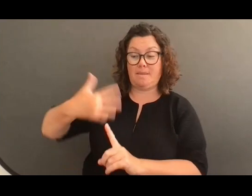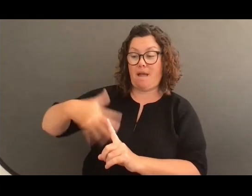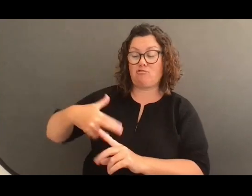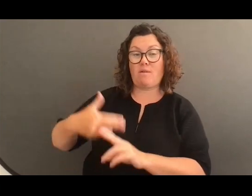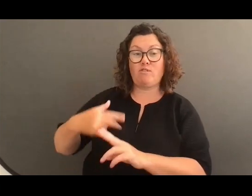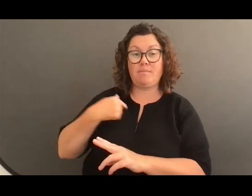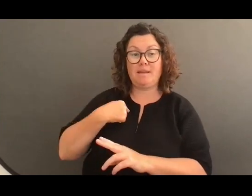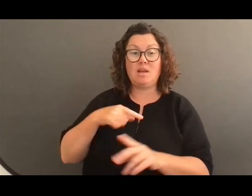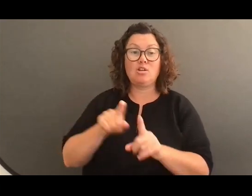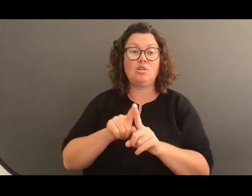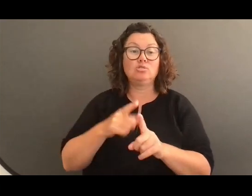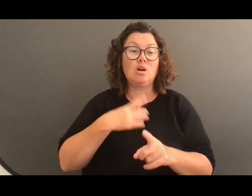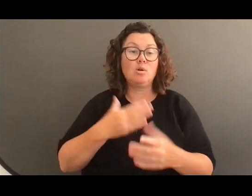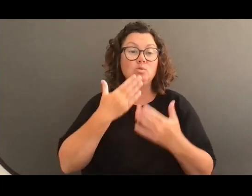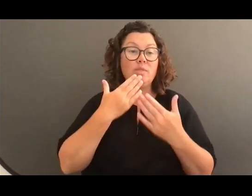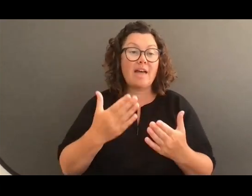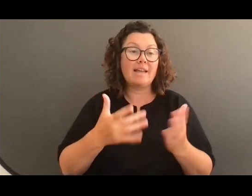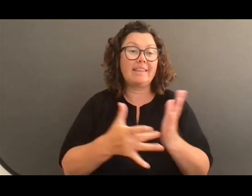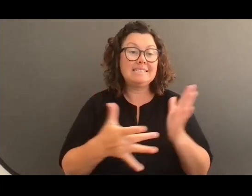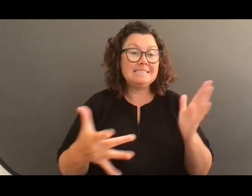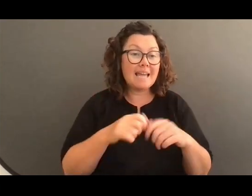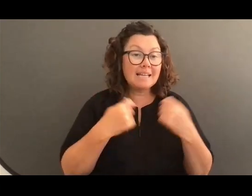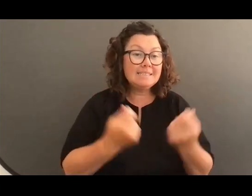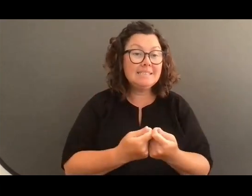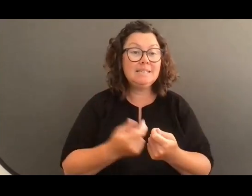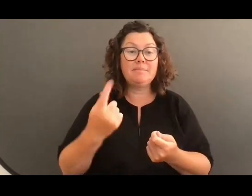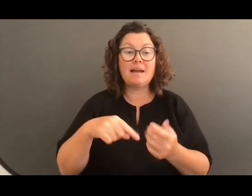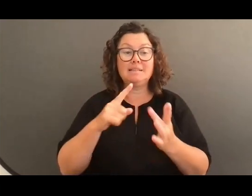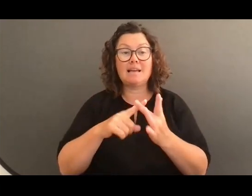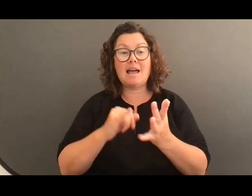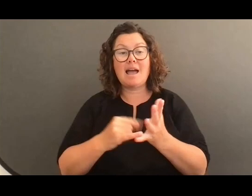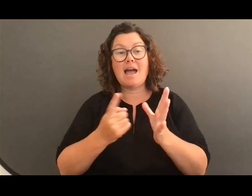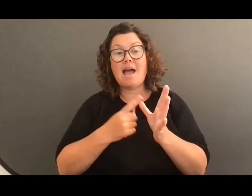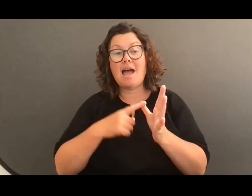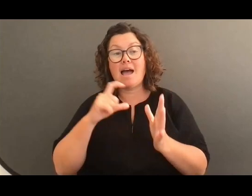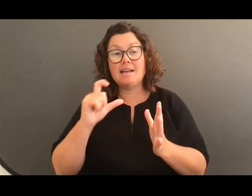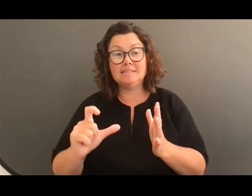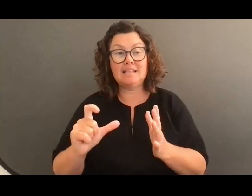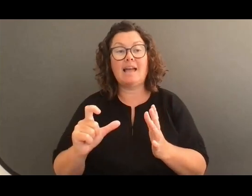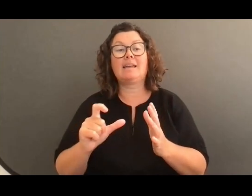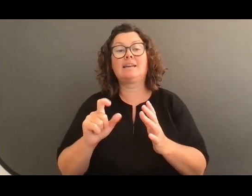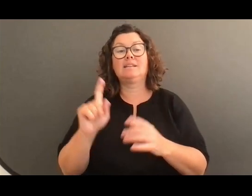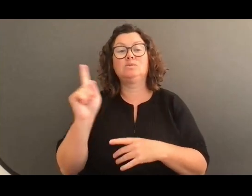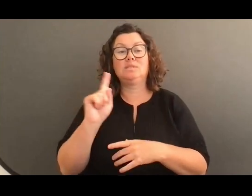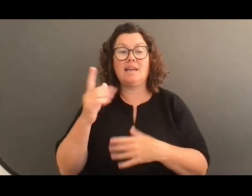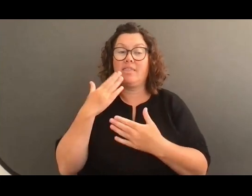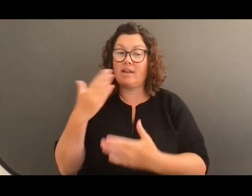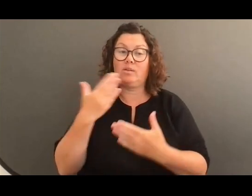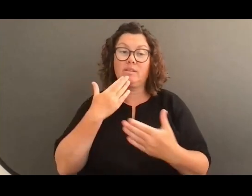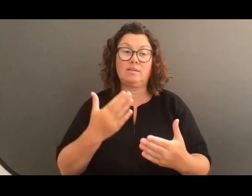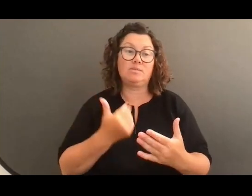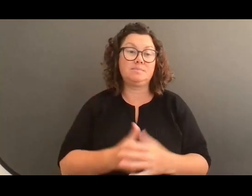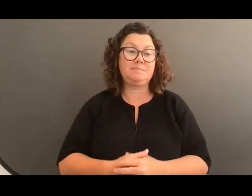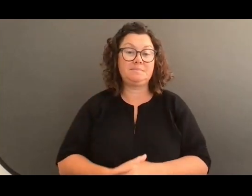who I'm sure was getting emails even this morning from the team. Still getting them. Still getting emails now. So thank you very much.